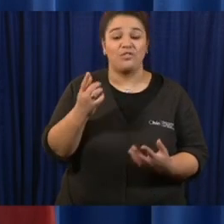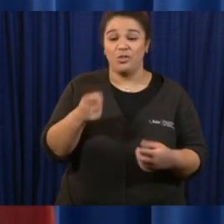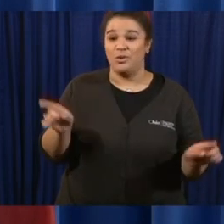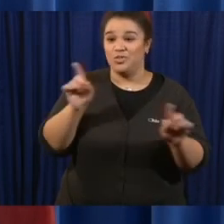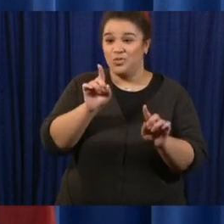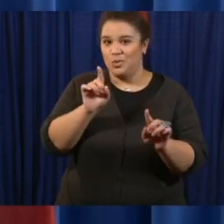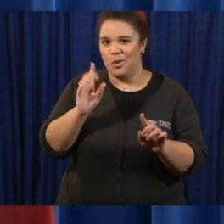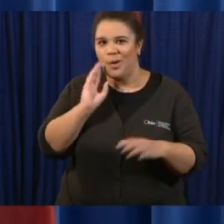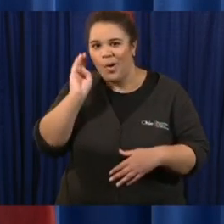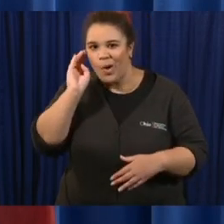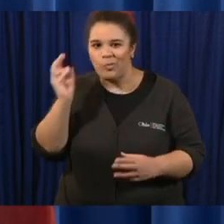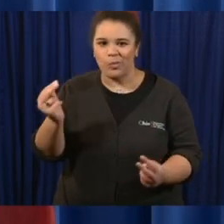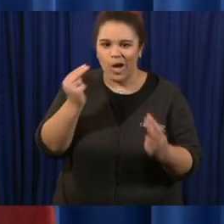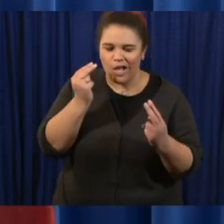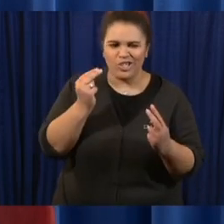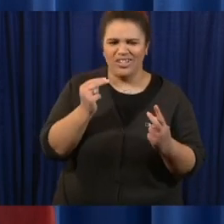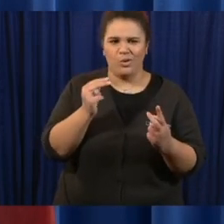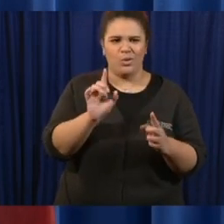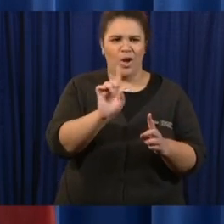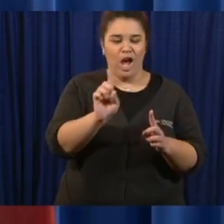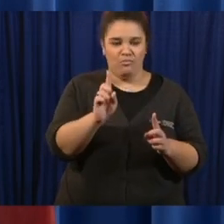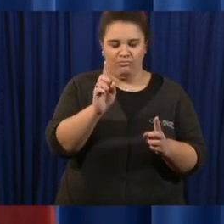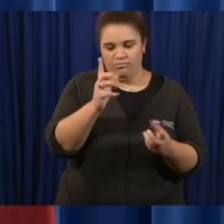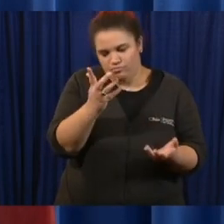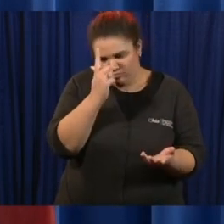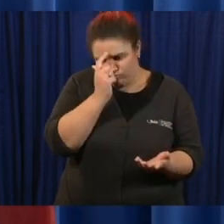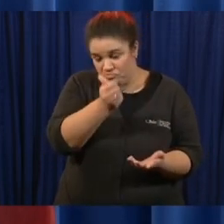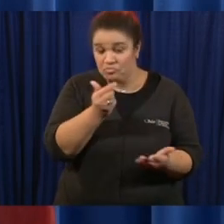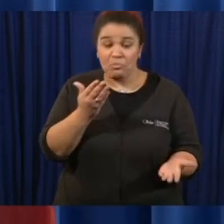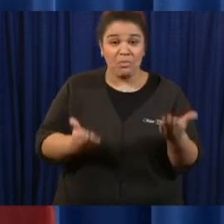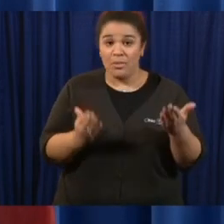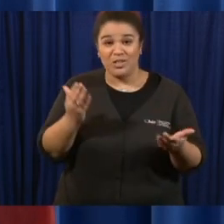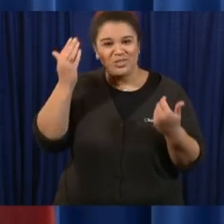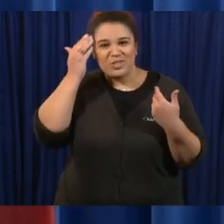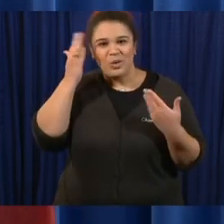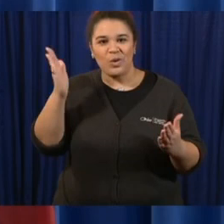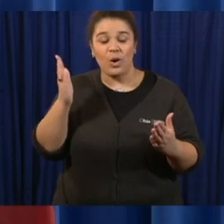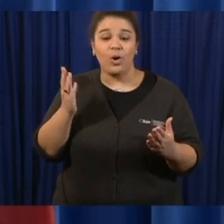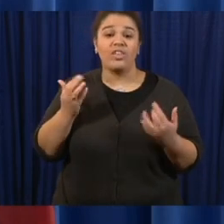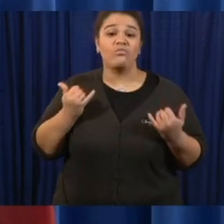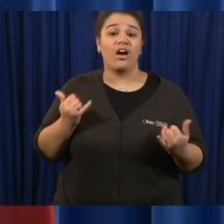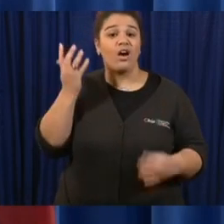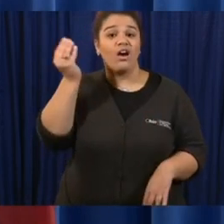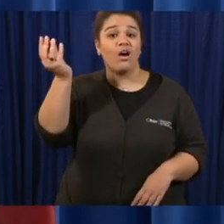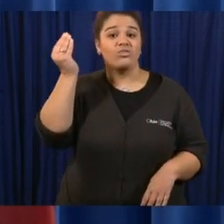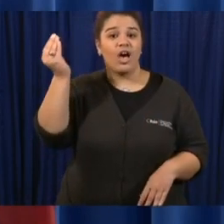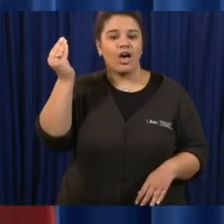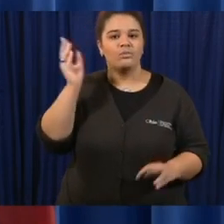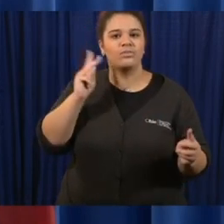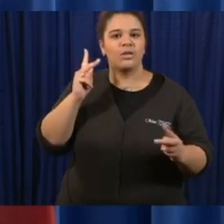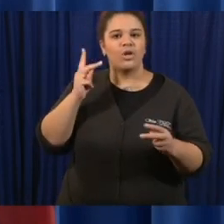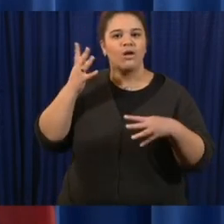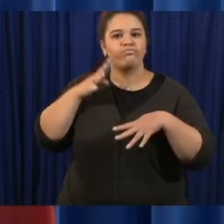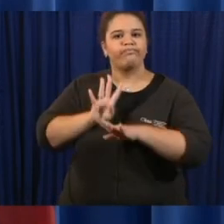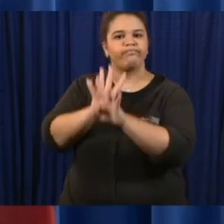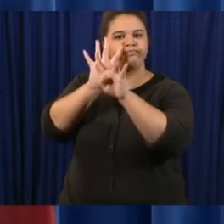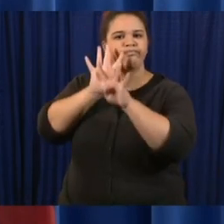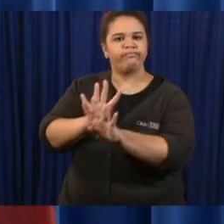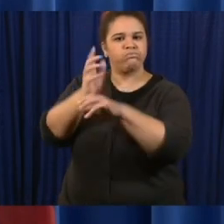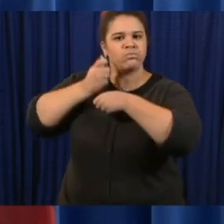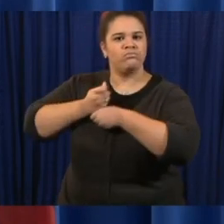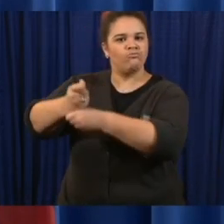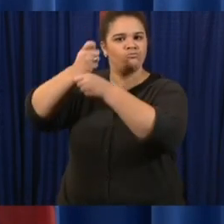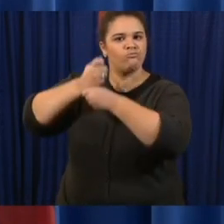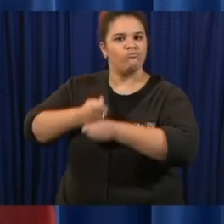wherever they're viewing this news conference, they likely may not be aware that there are protesters outside the Capitol, the State House.